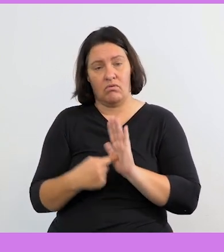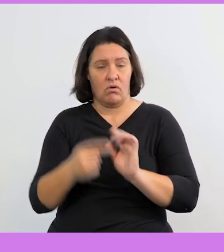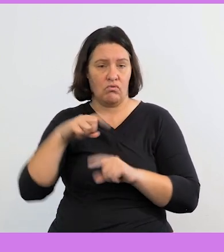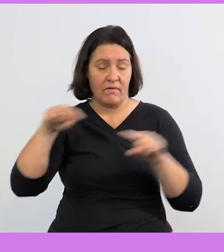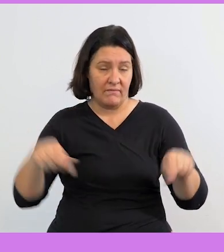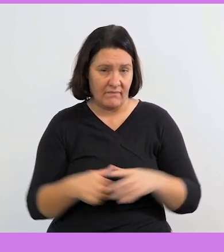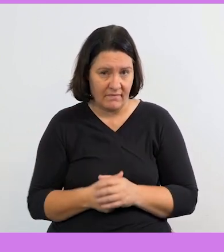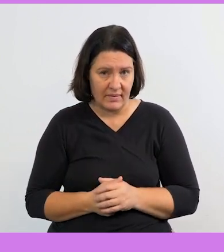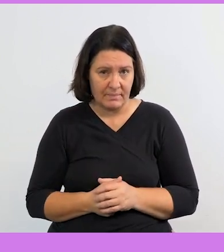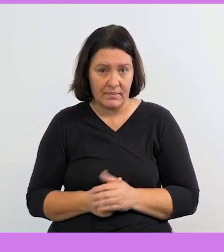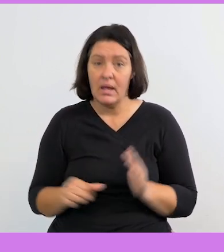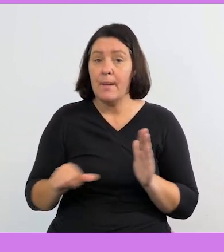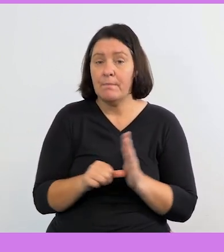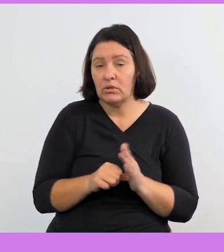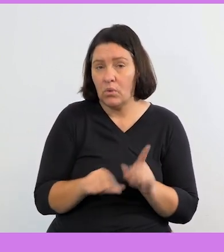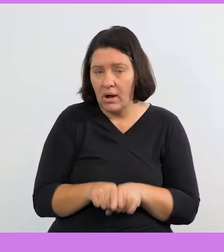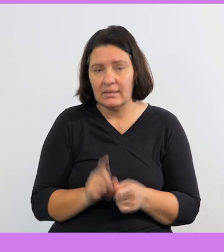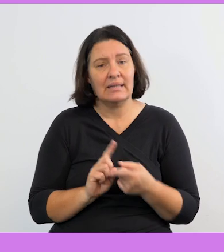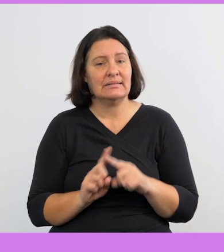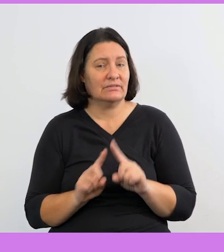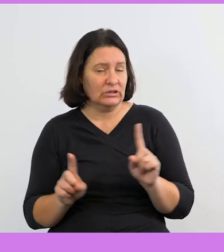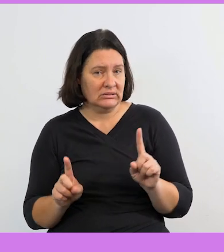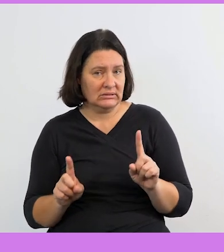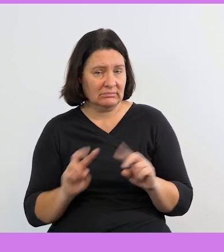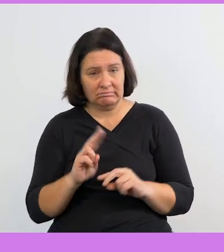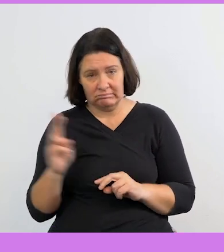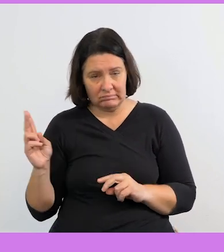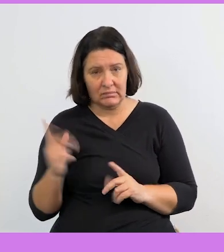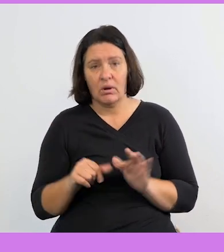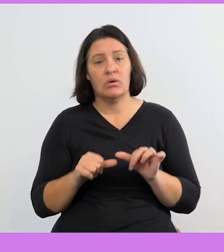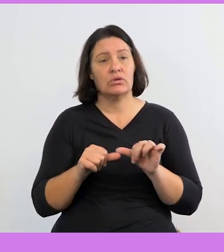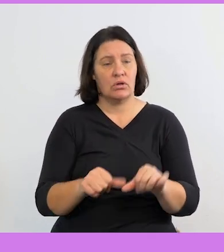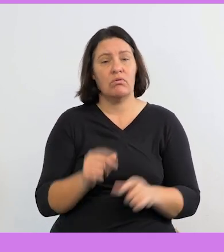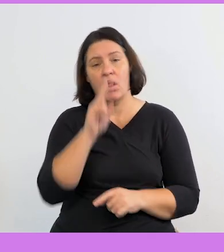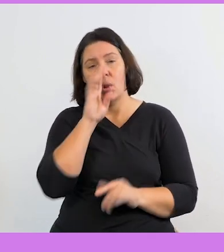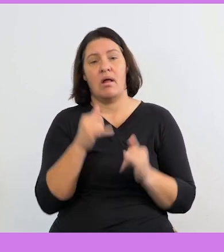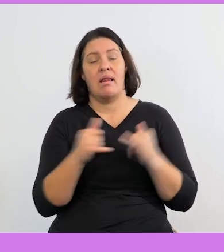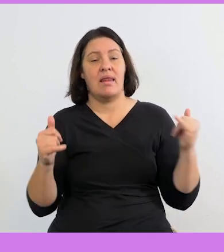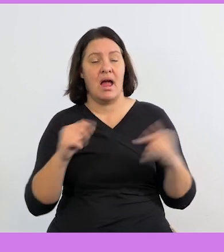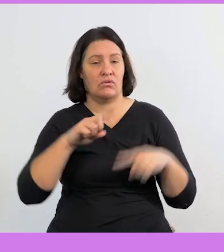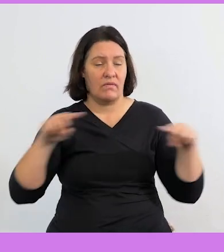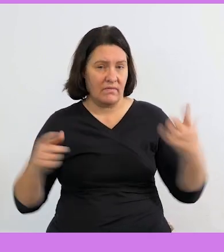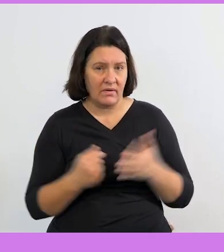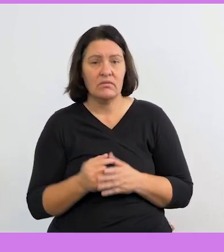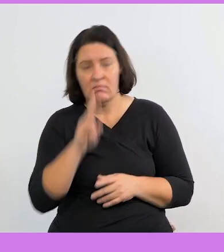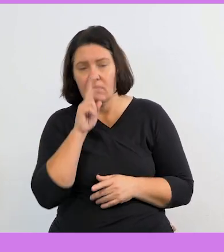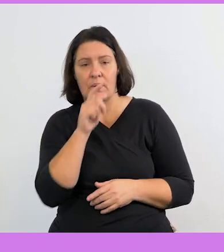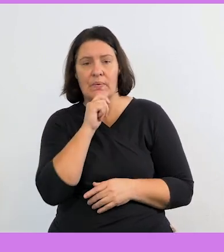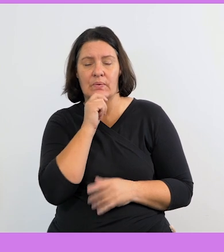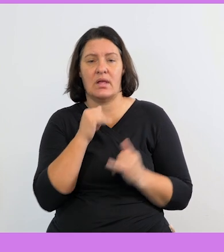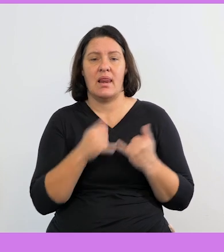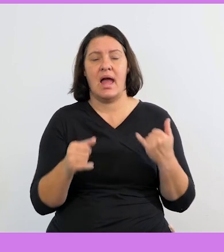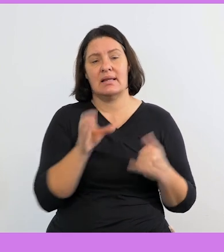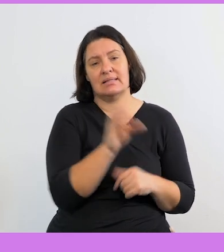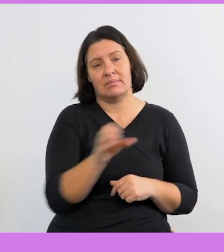Then, also important, different types of graphs. Let's continue. We are looking now at the line graph. This is a graph that